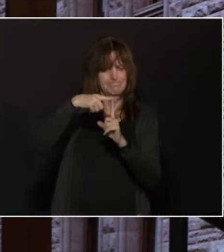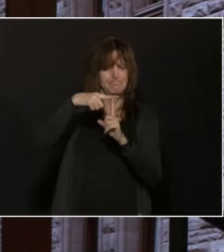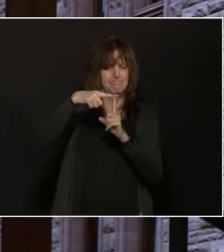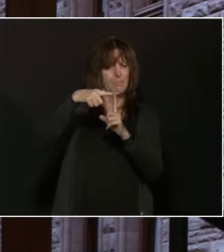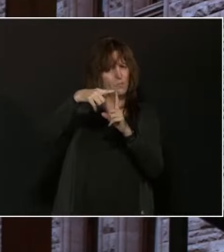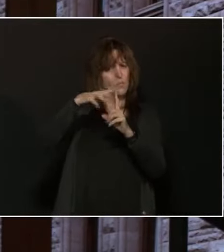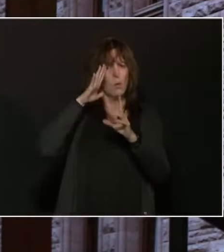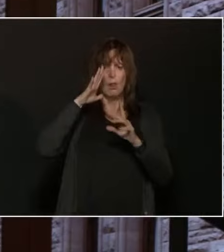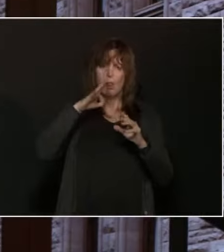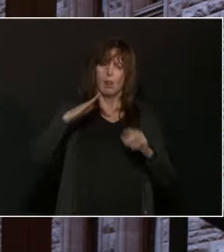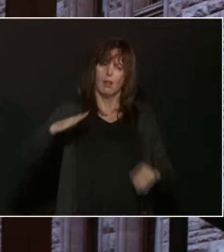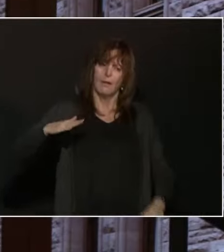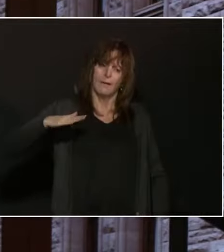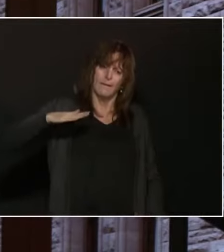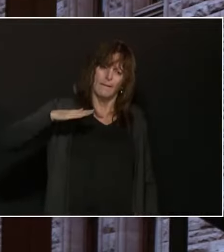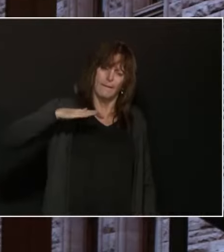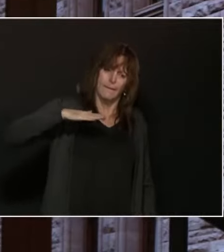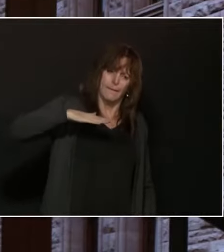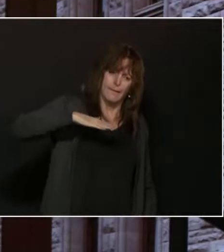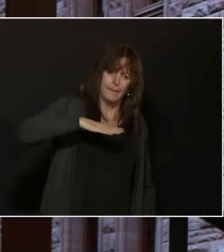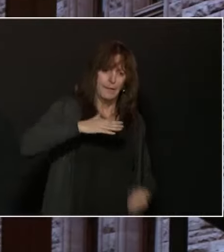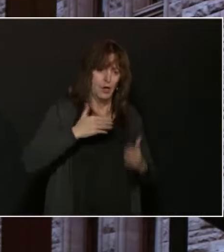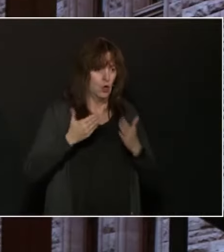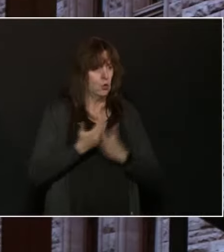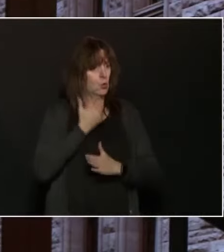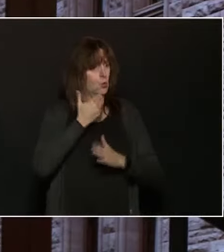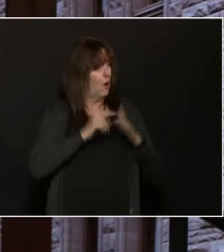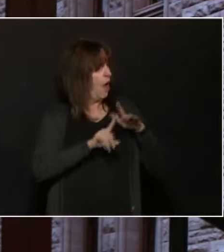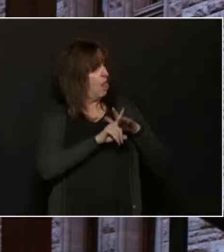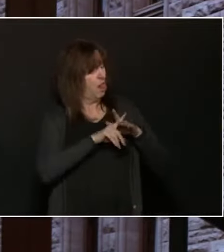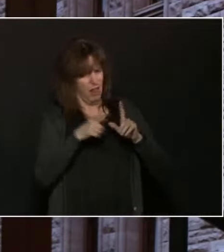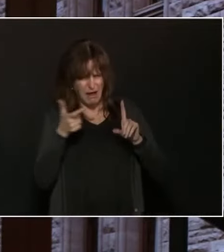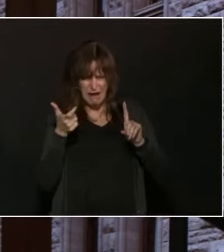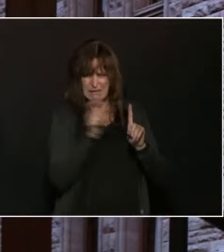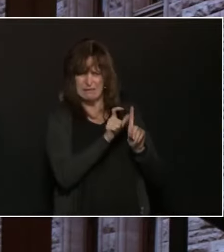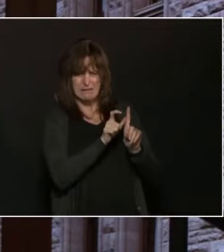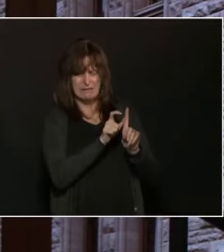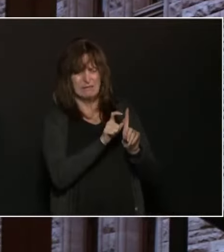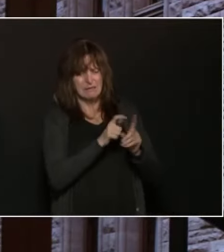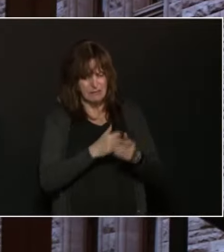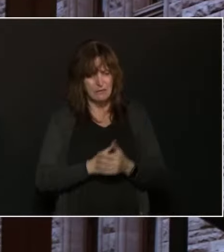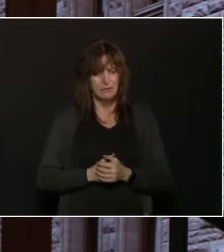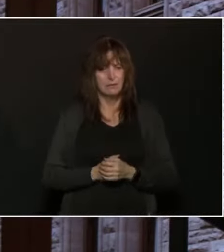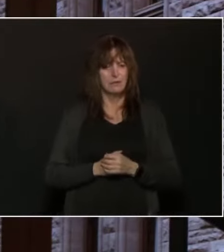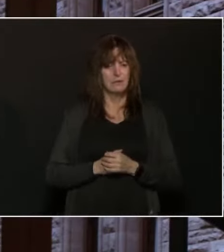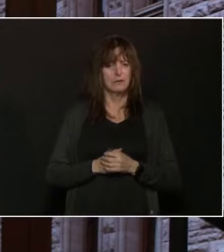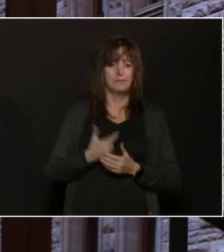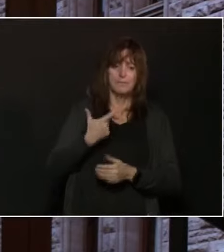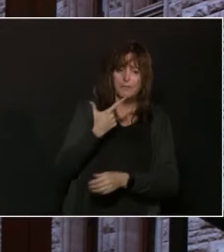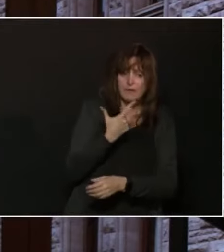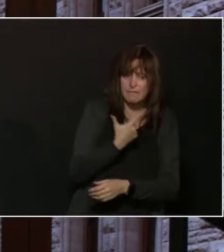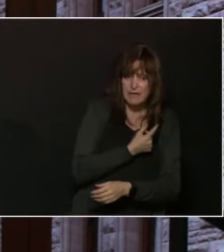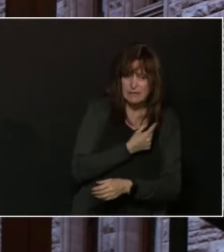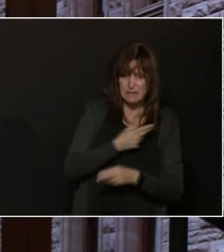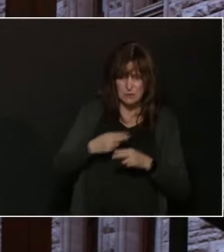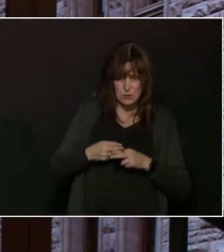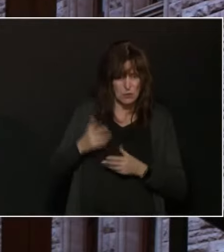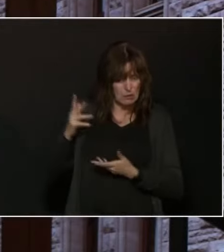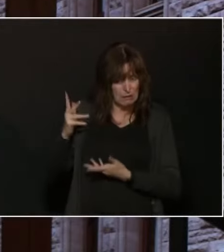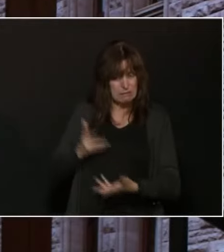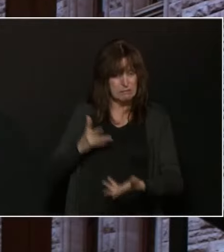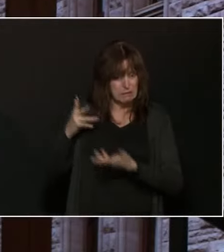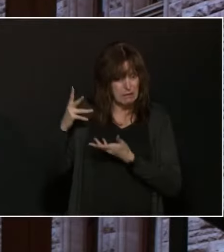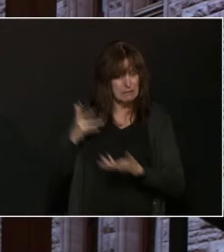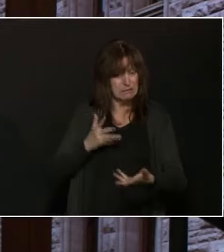variant of concern at bay. And of course, we have our vaccines coming. So stay the course, stay true, and stay